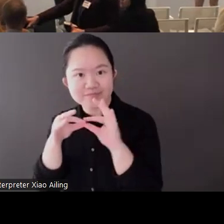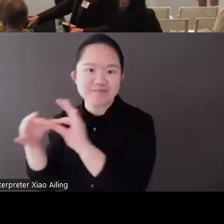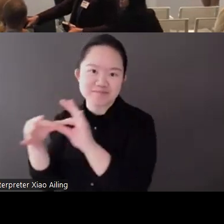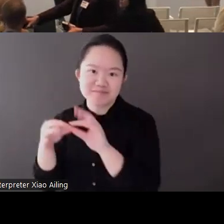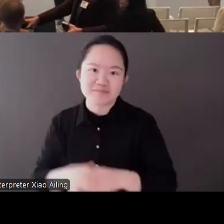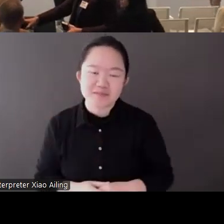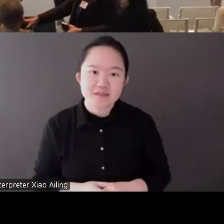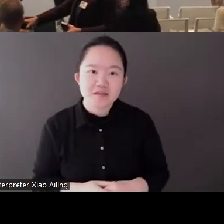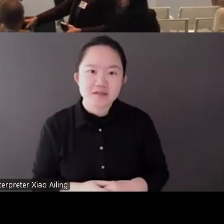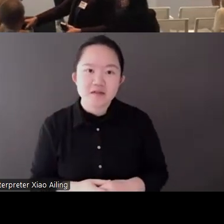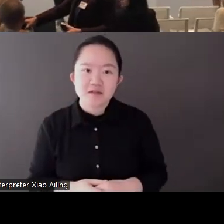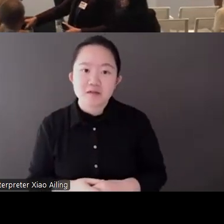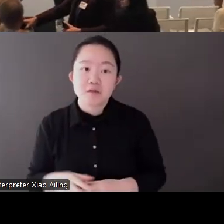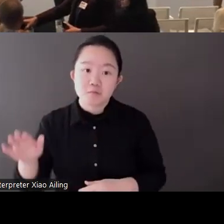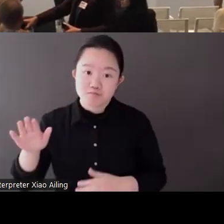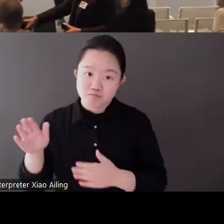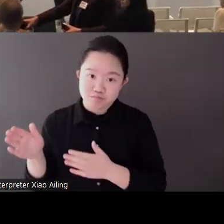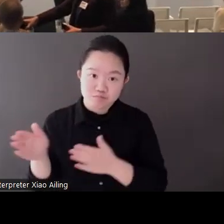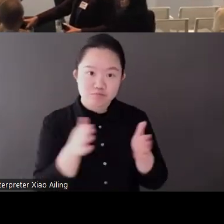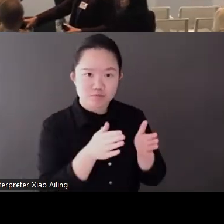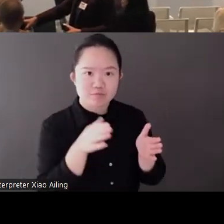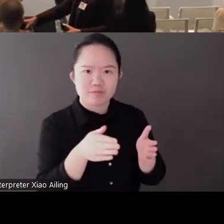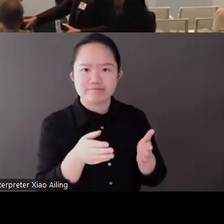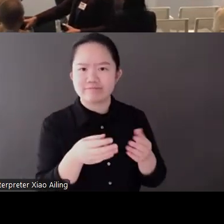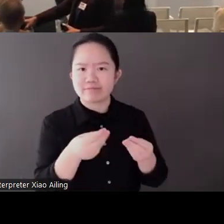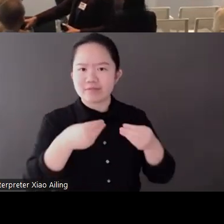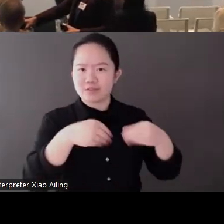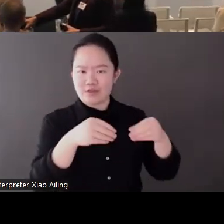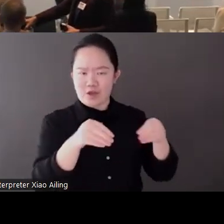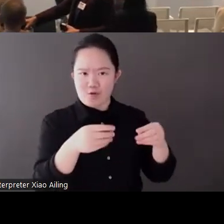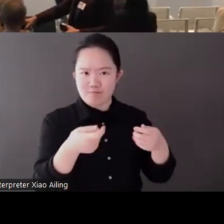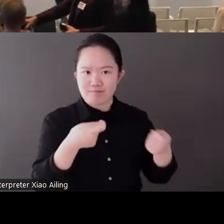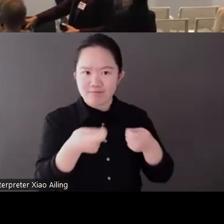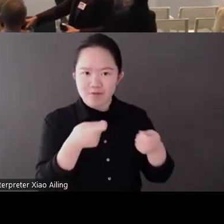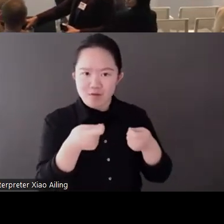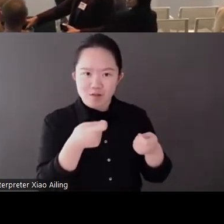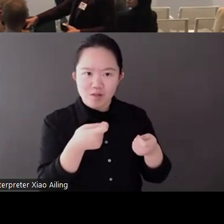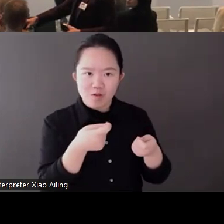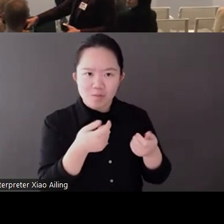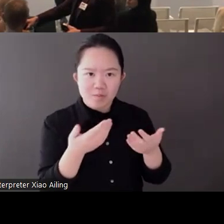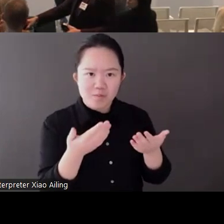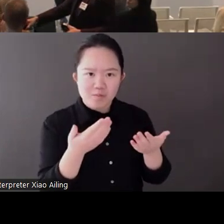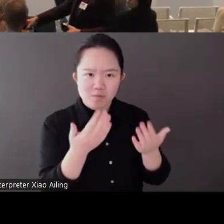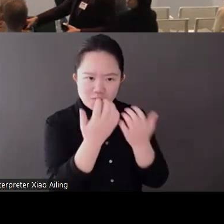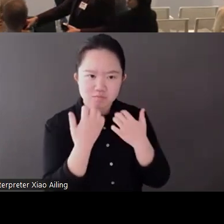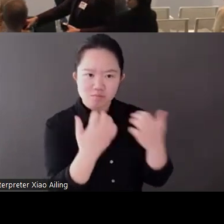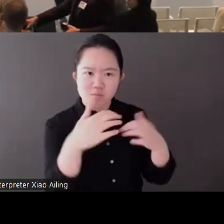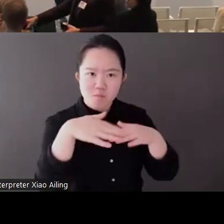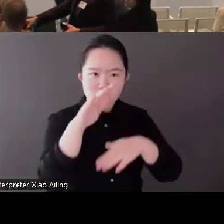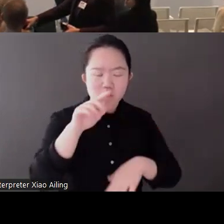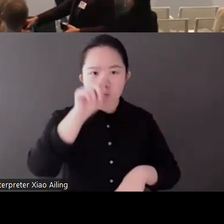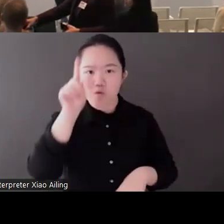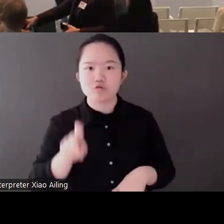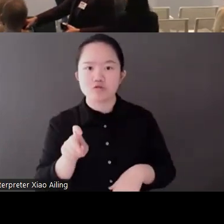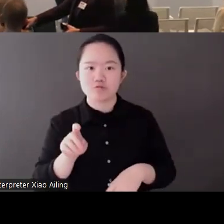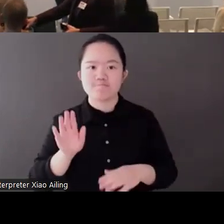Koskinen from Go4 and the IAAP Nordic Advisory Council. Just I thought not really a question, but a